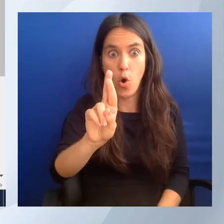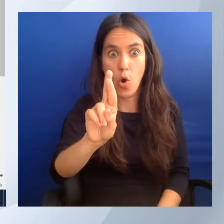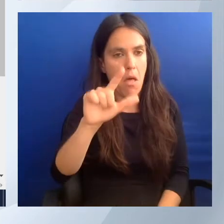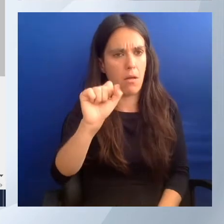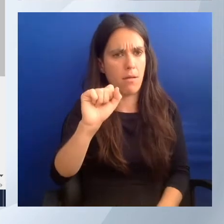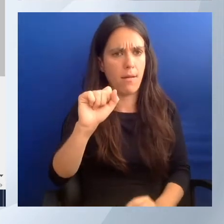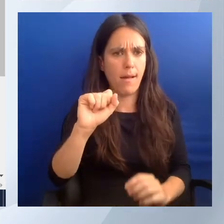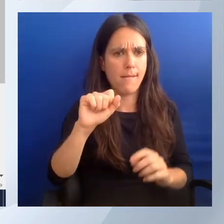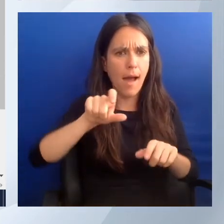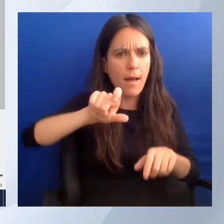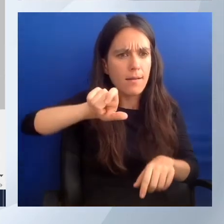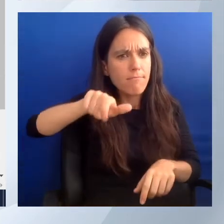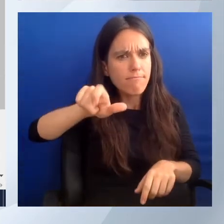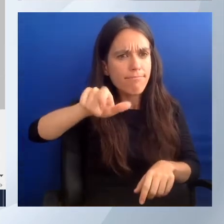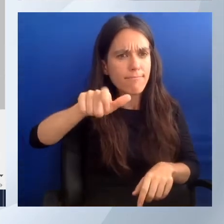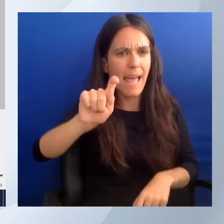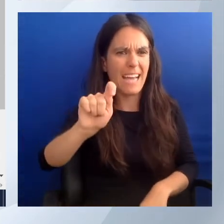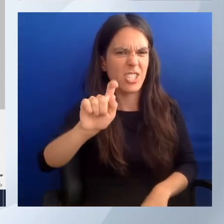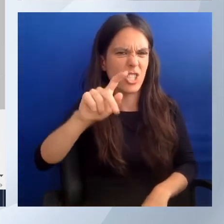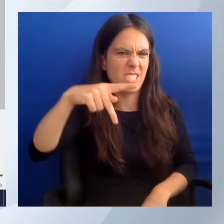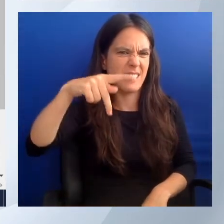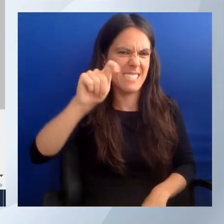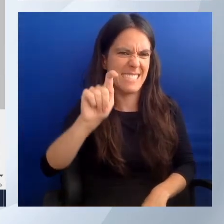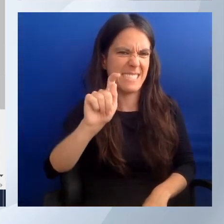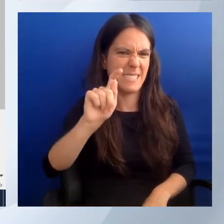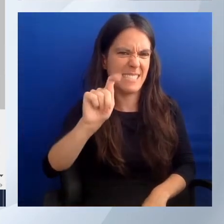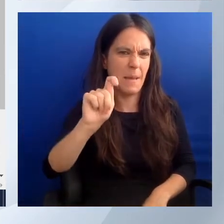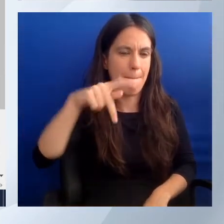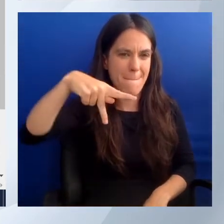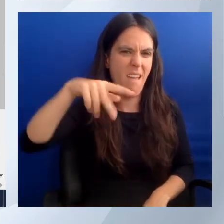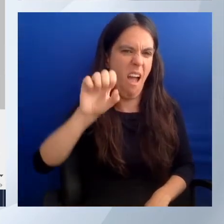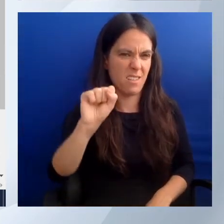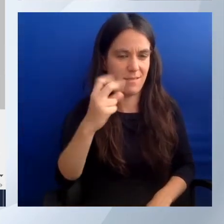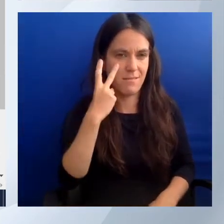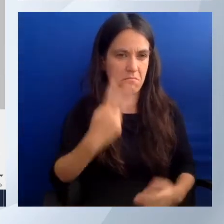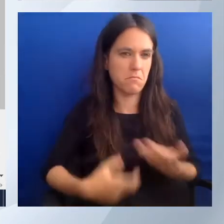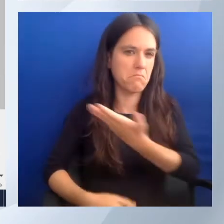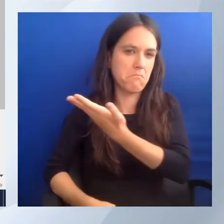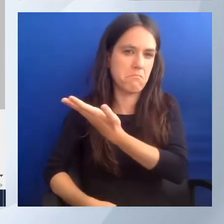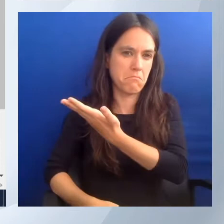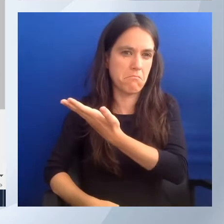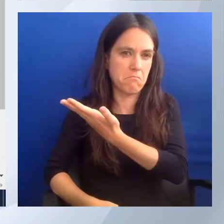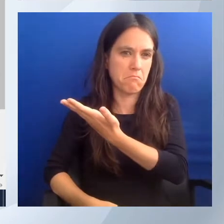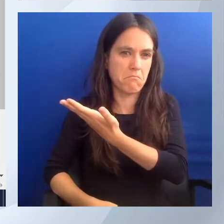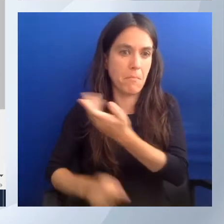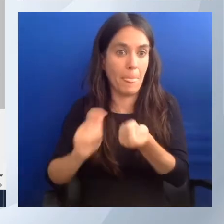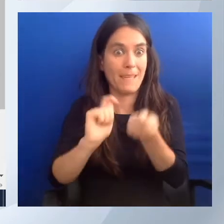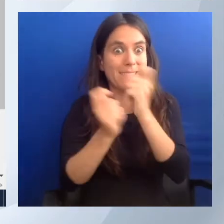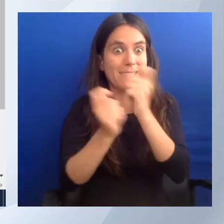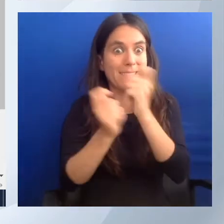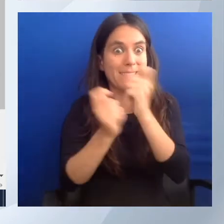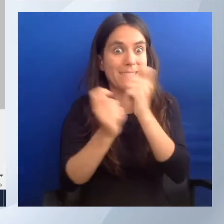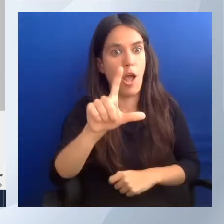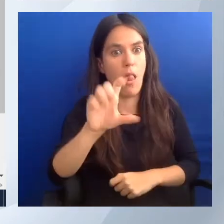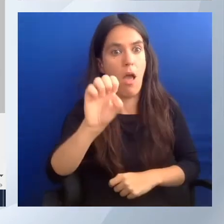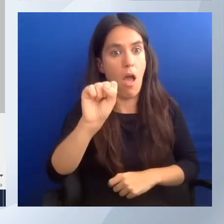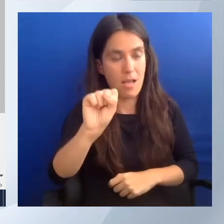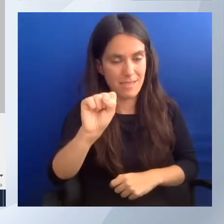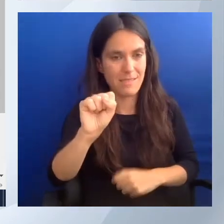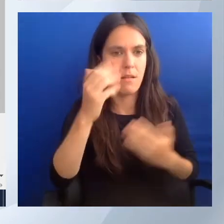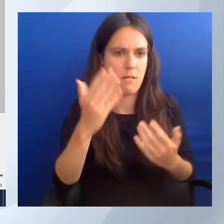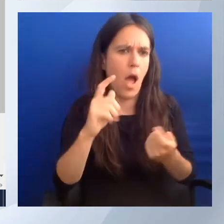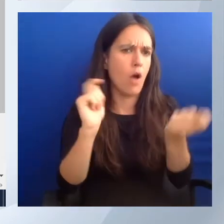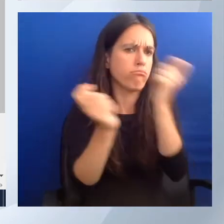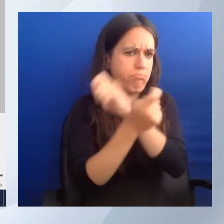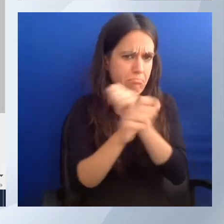configure HTTPS by default. And as you can see, recently they changed the TLS version. You can actually change it now.